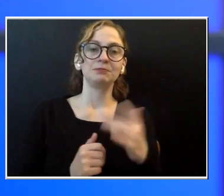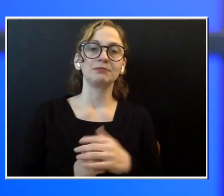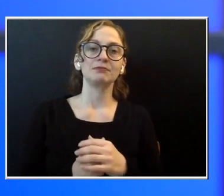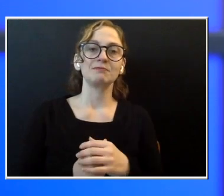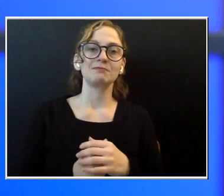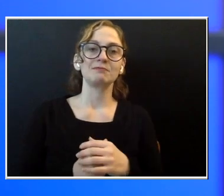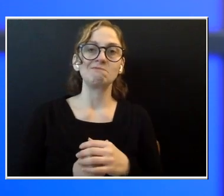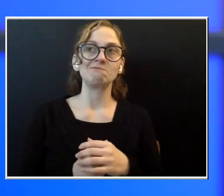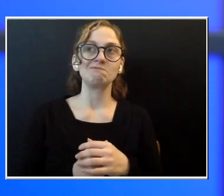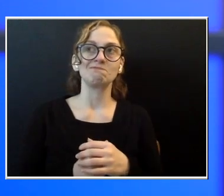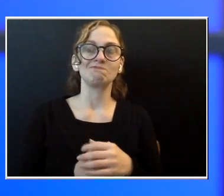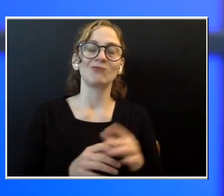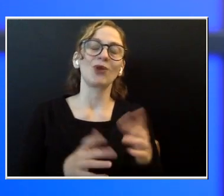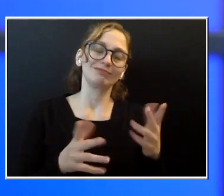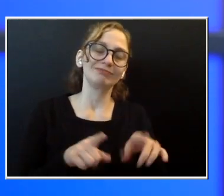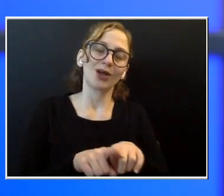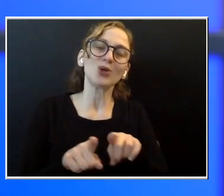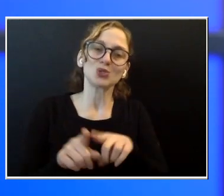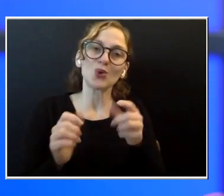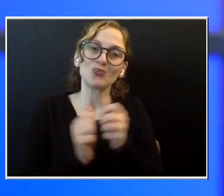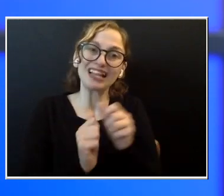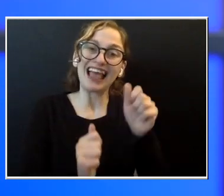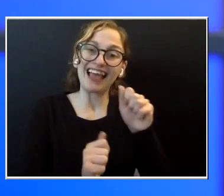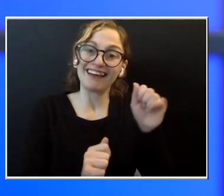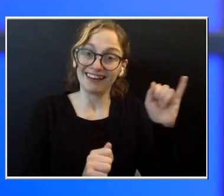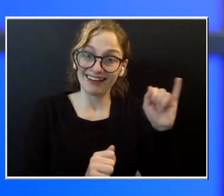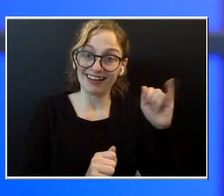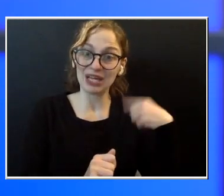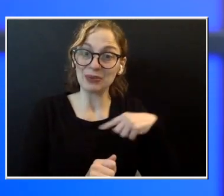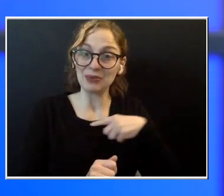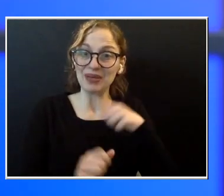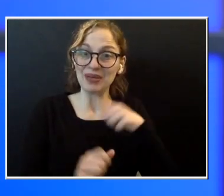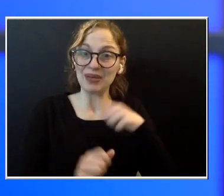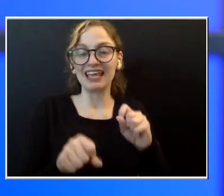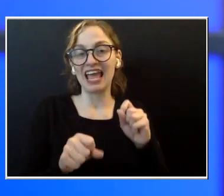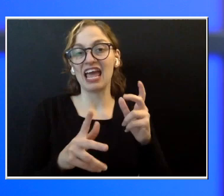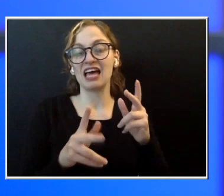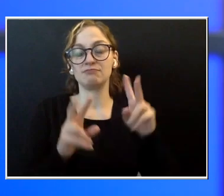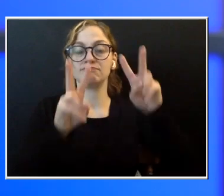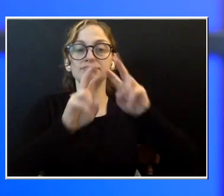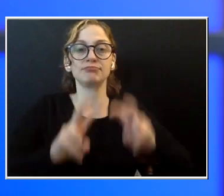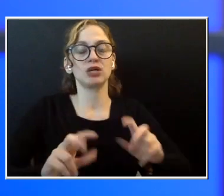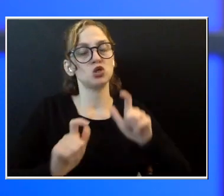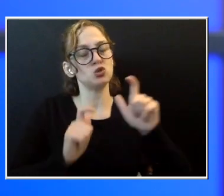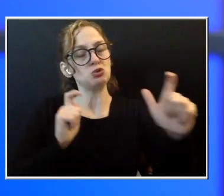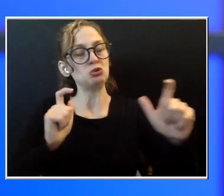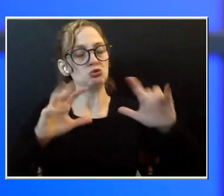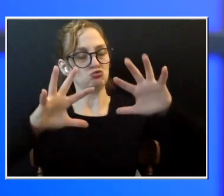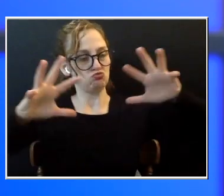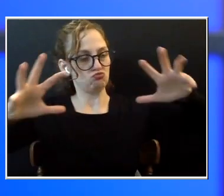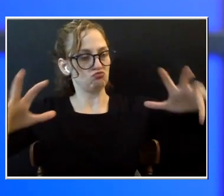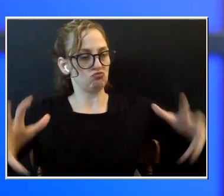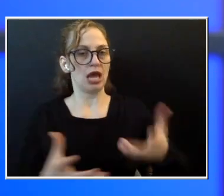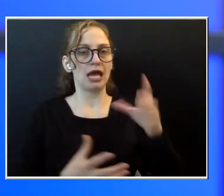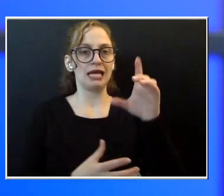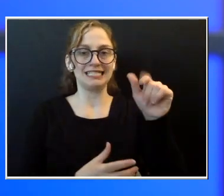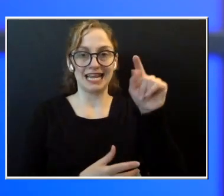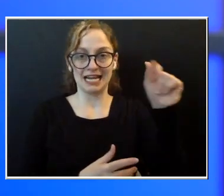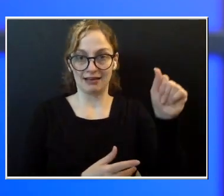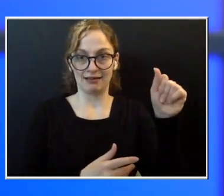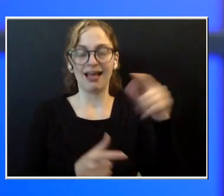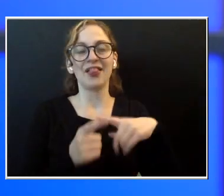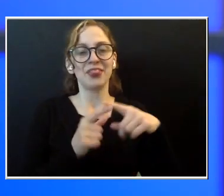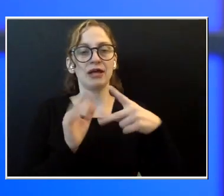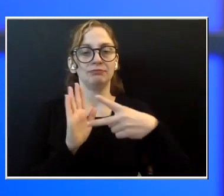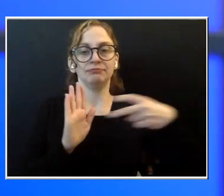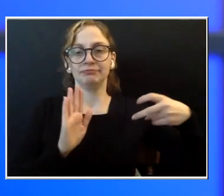artificial intelligence, we can actually look through huge data sets and extract data for individual subjects that we just